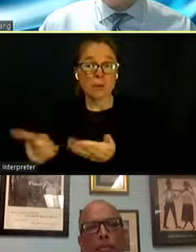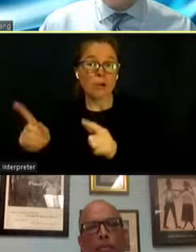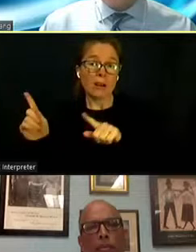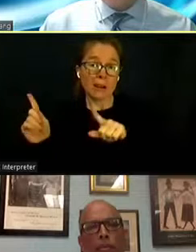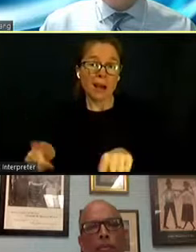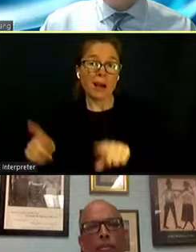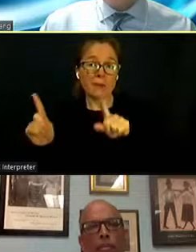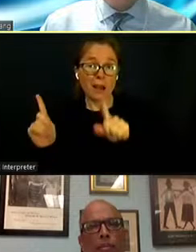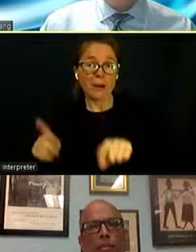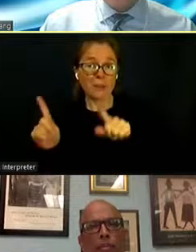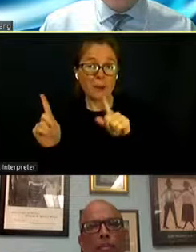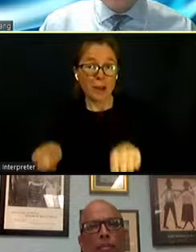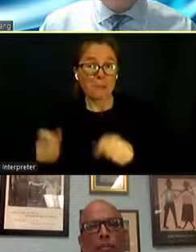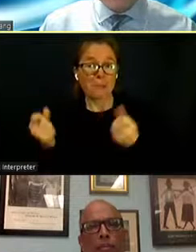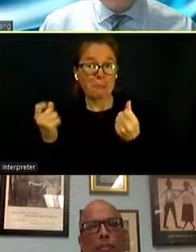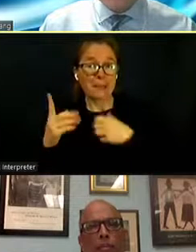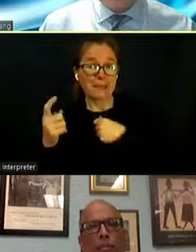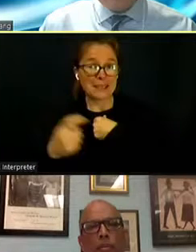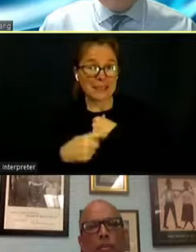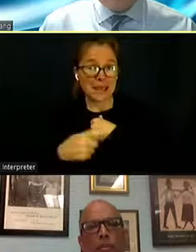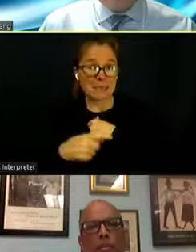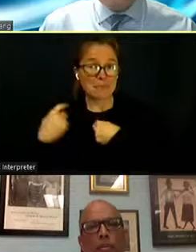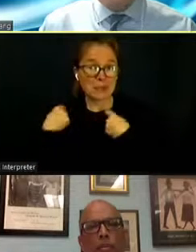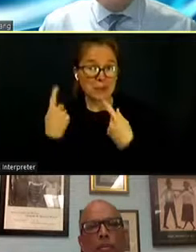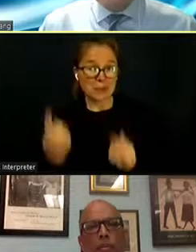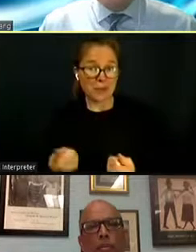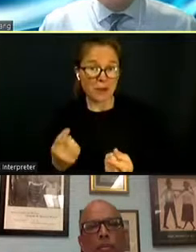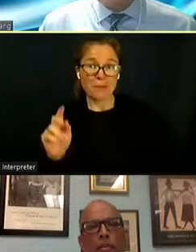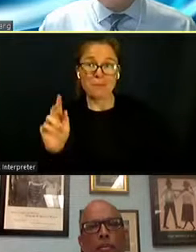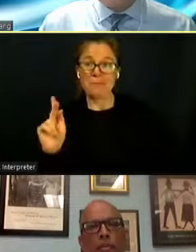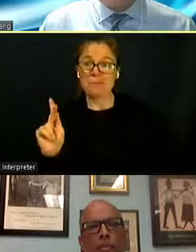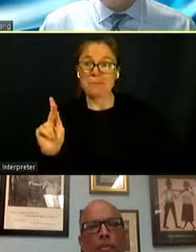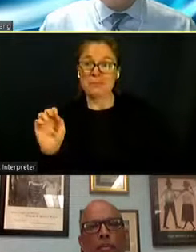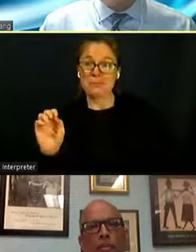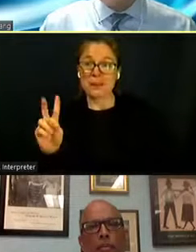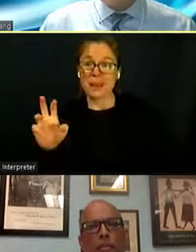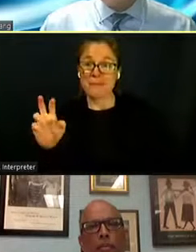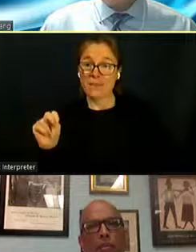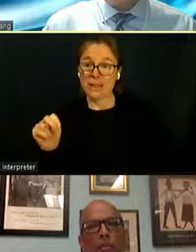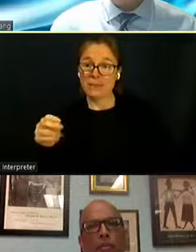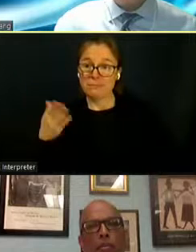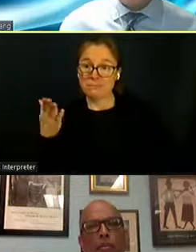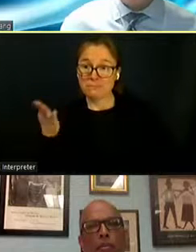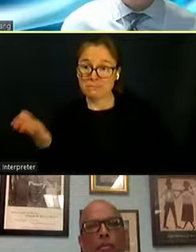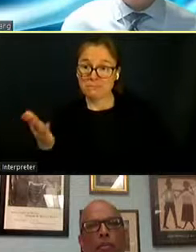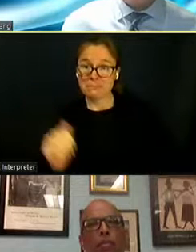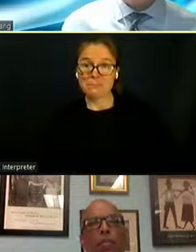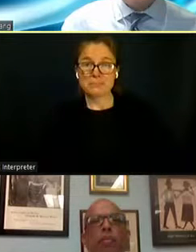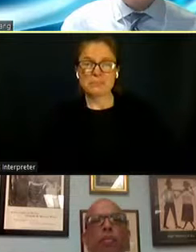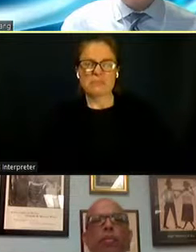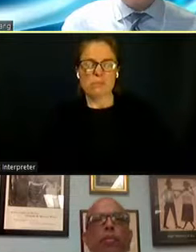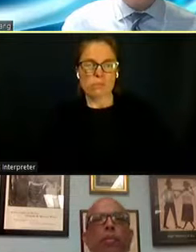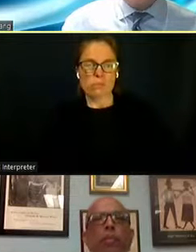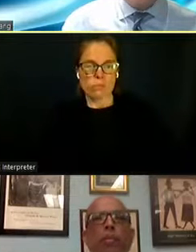year's. So we will get Kevin to help us start with the first question.